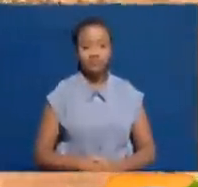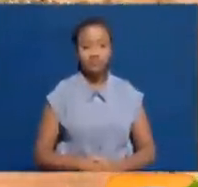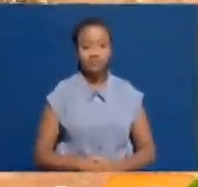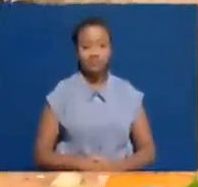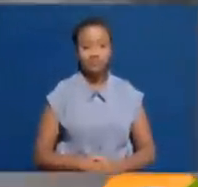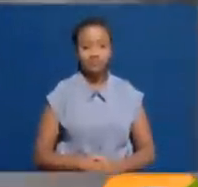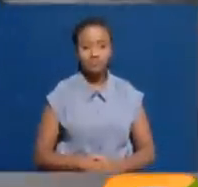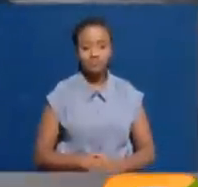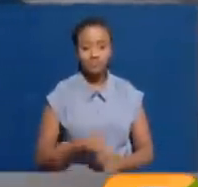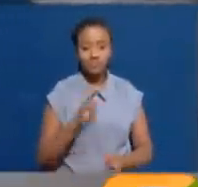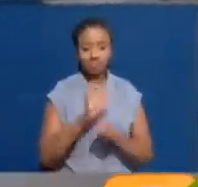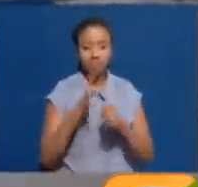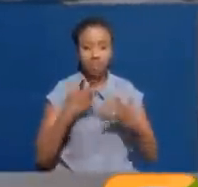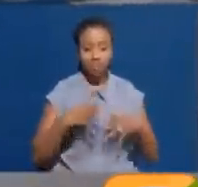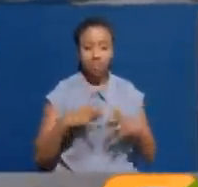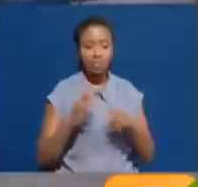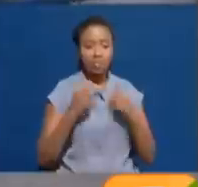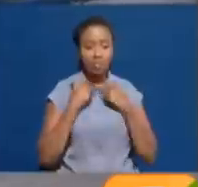people marooned.